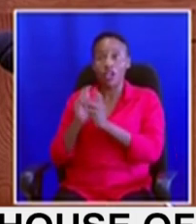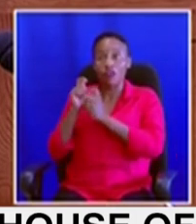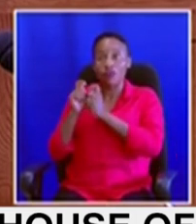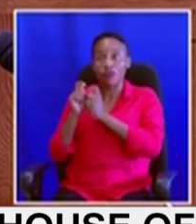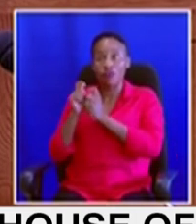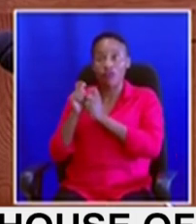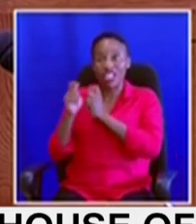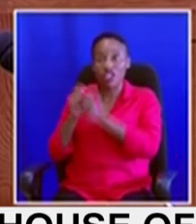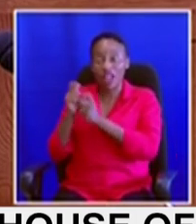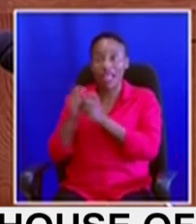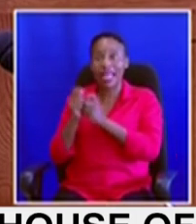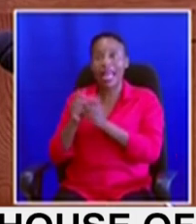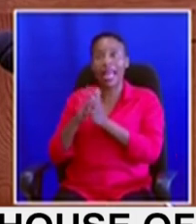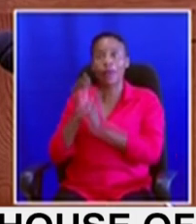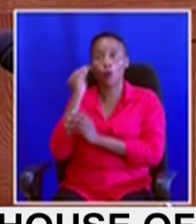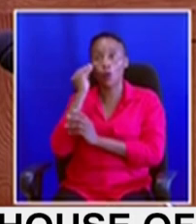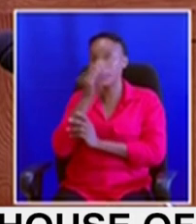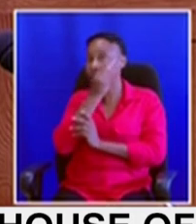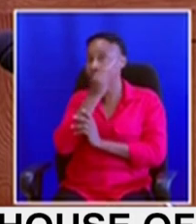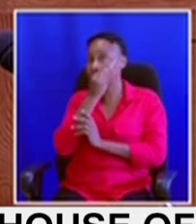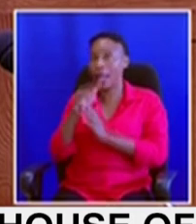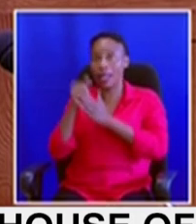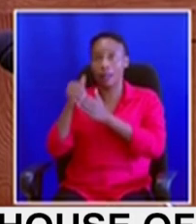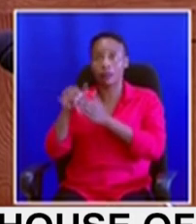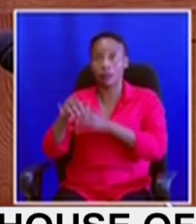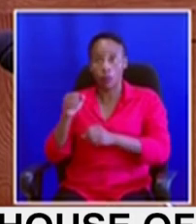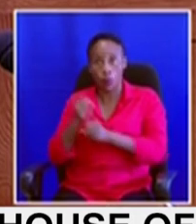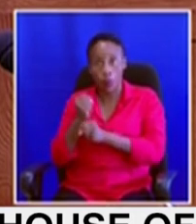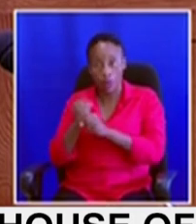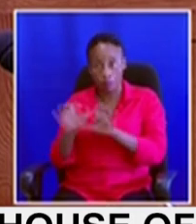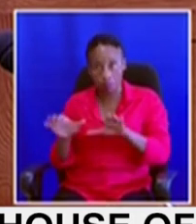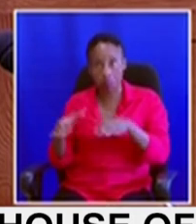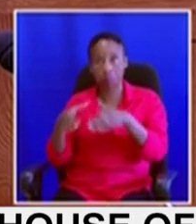to function. The traditional